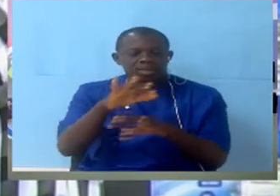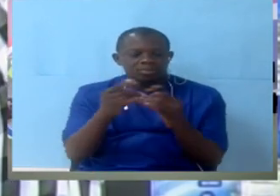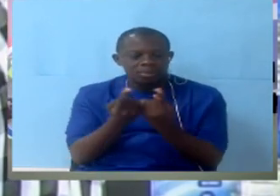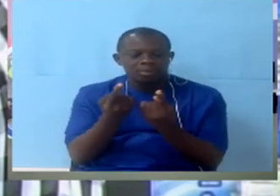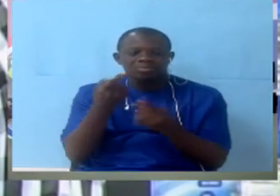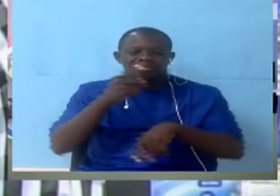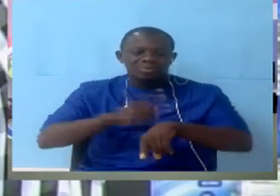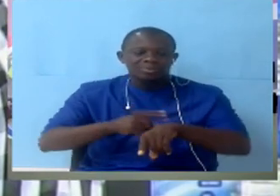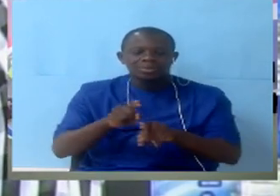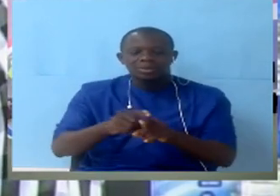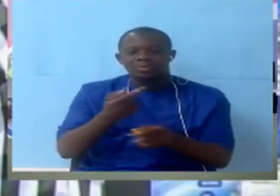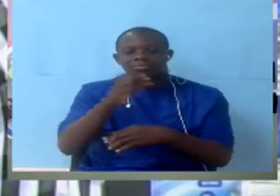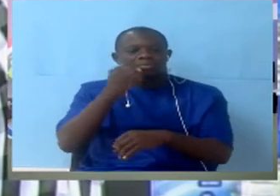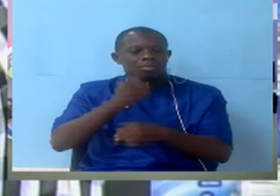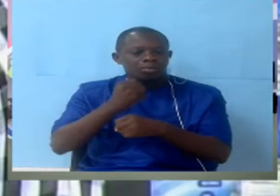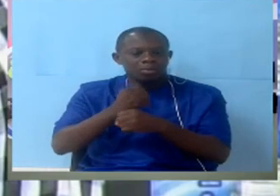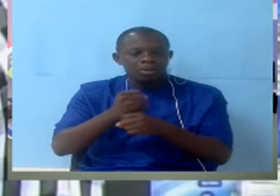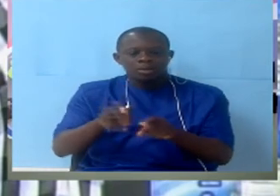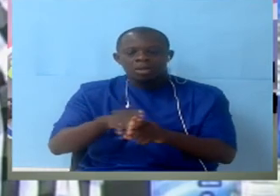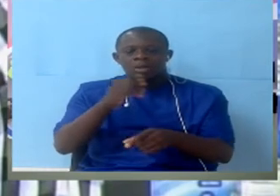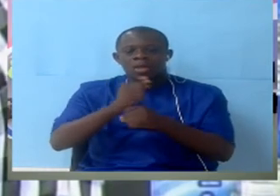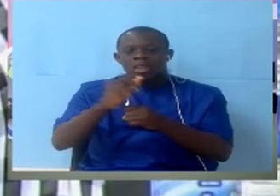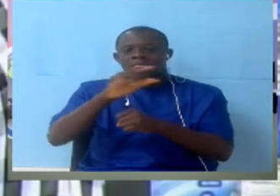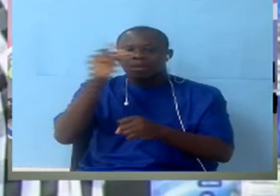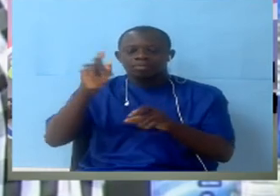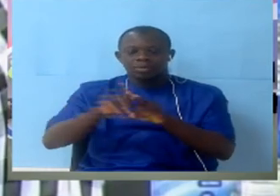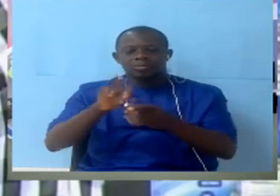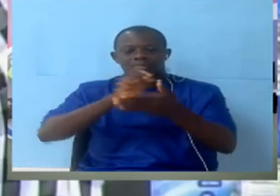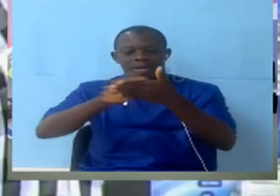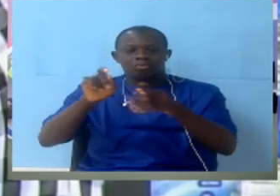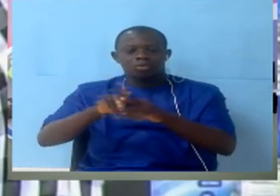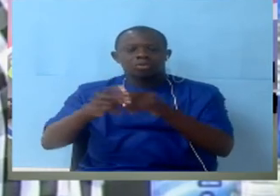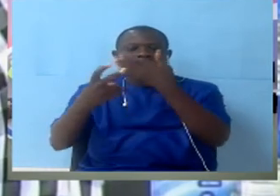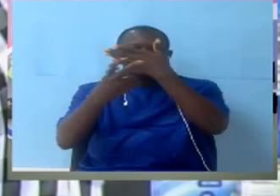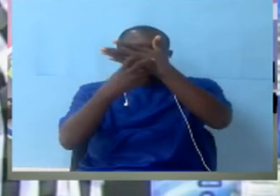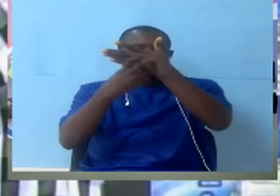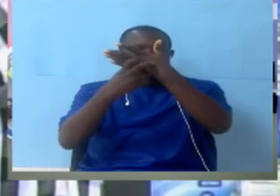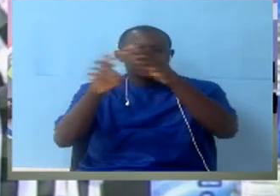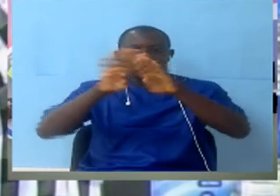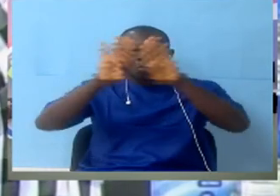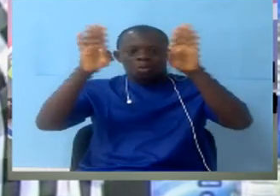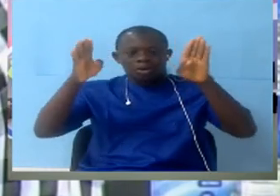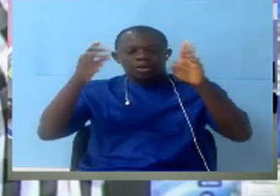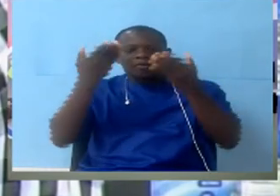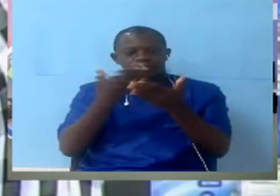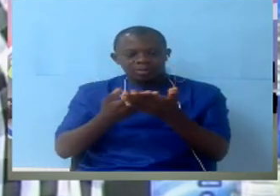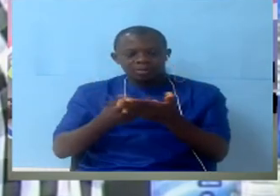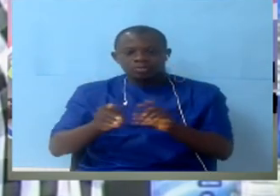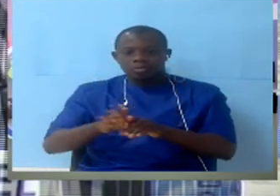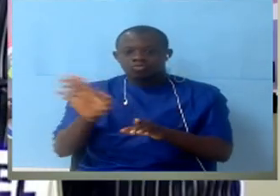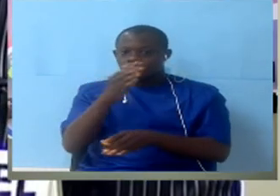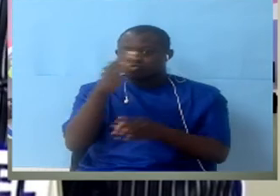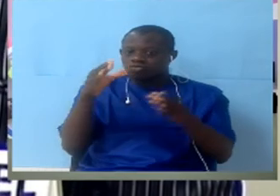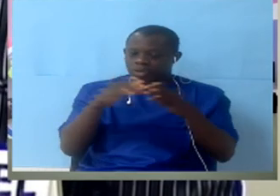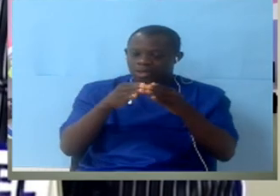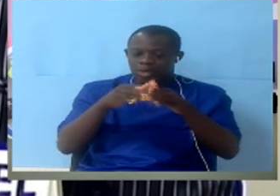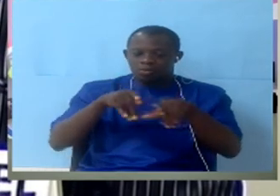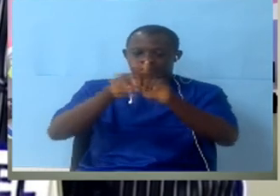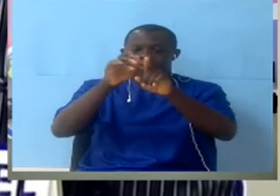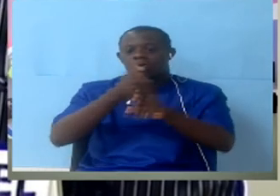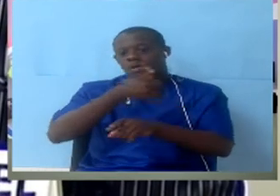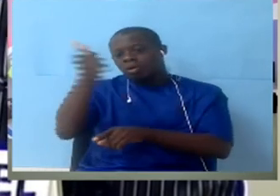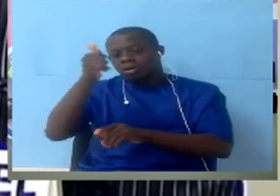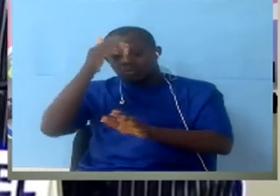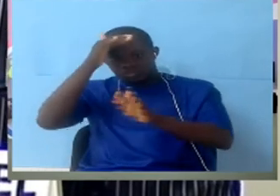those things are prepared, they publish your name, write it on the notice board, and we go there with some other soldiers. Okay.